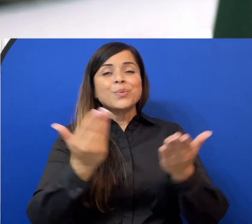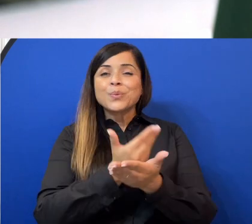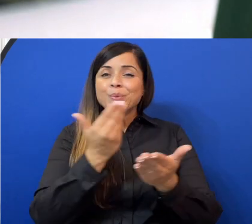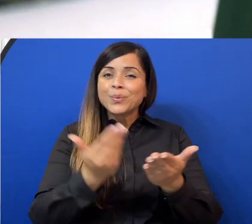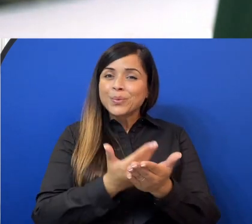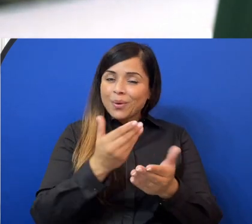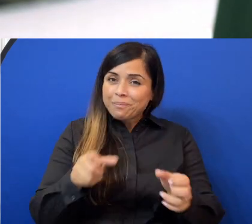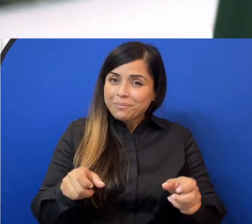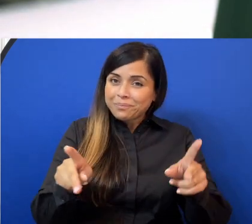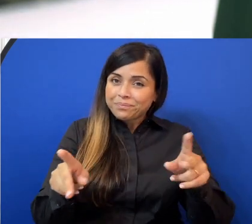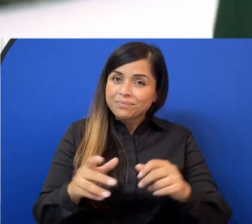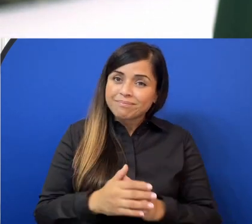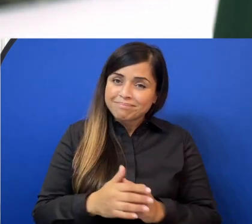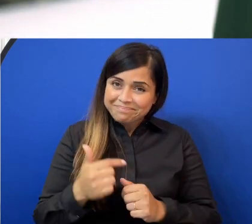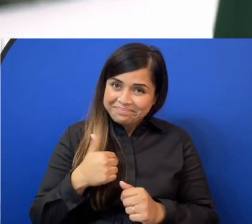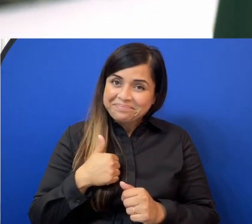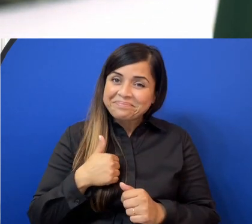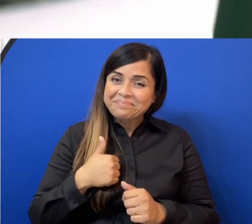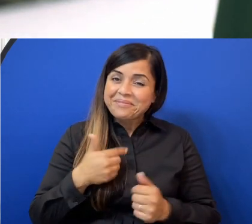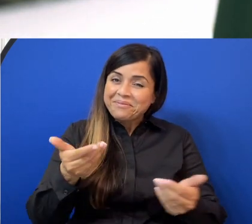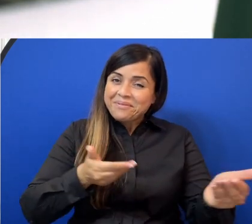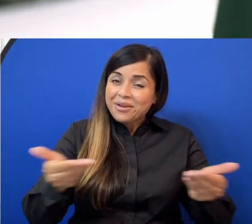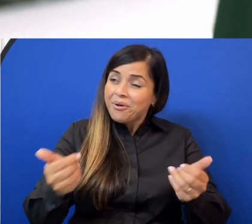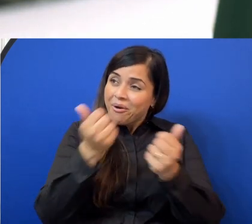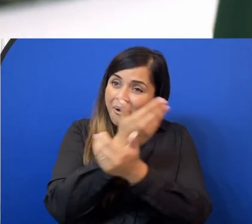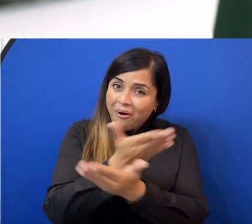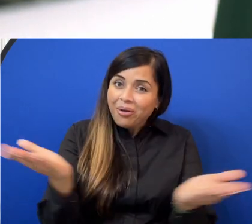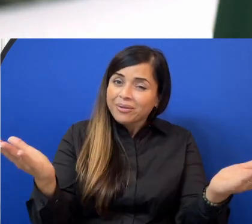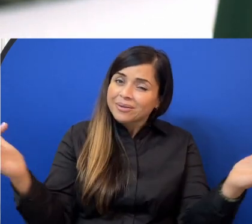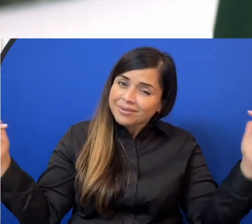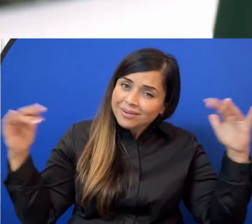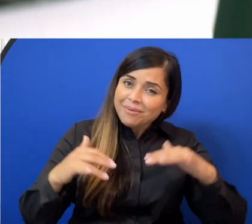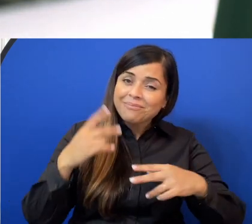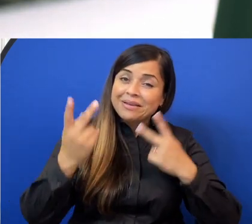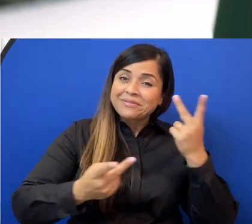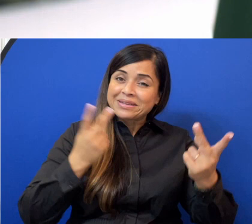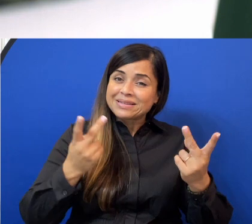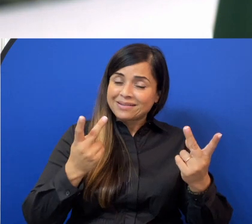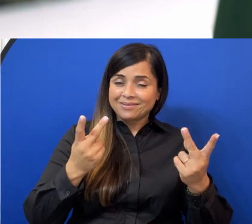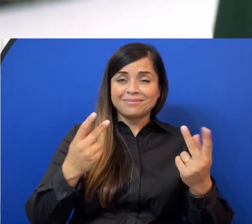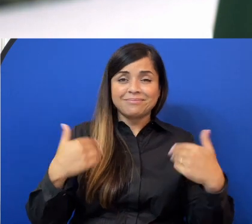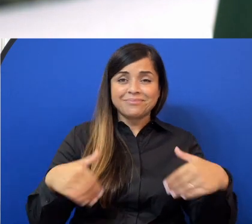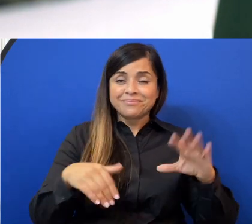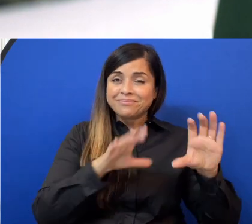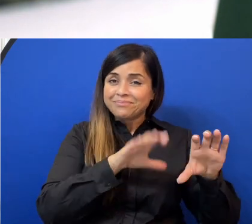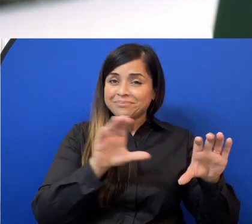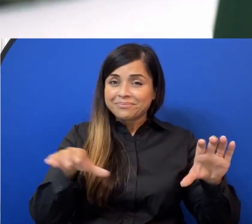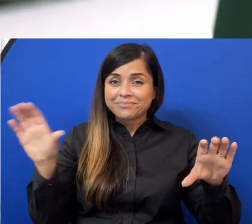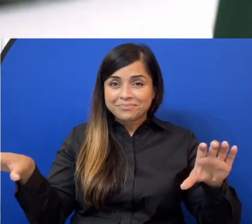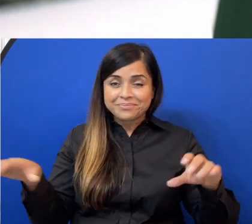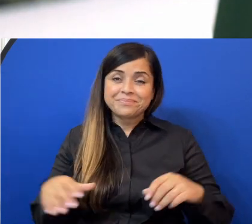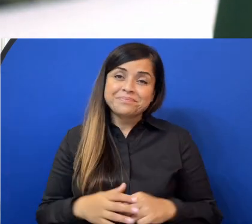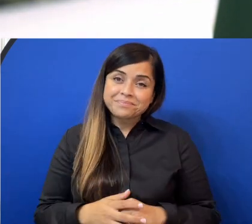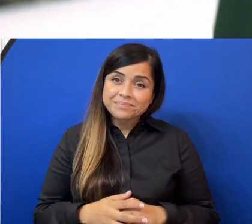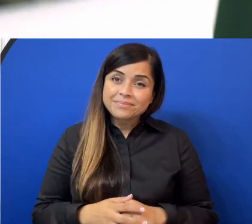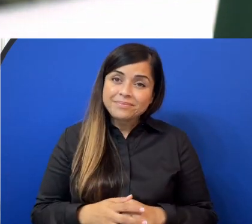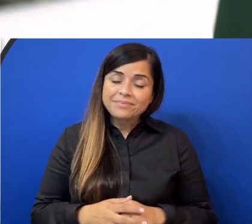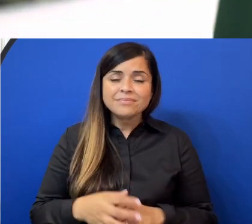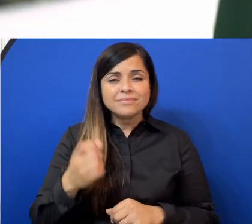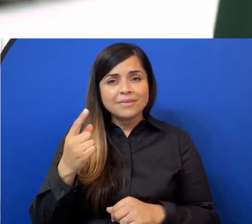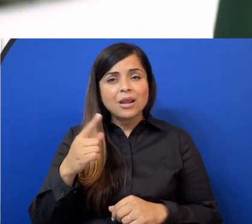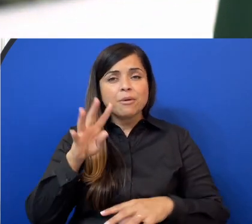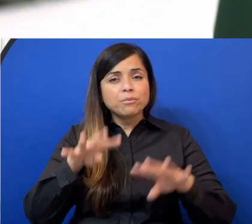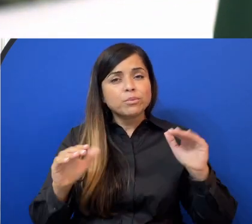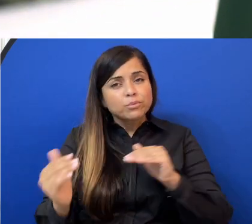invite all of you to visit these extraordinary spaces. Our shared commitment to the value of pluralism as a necessity for